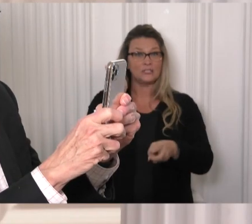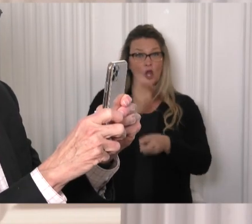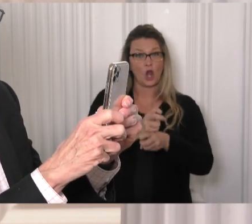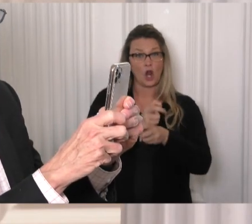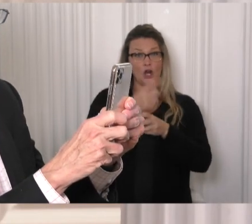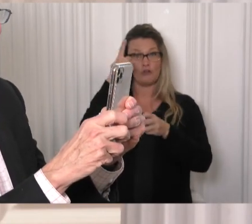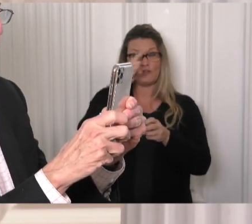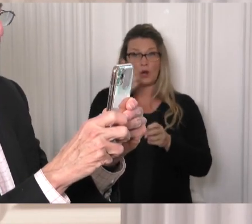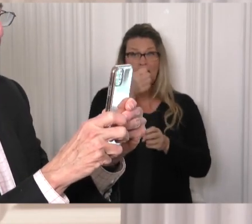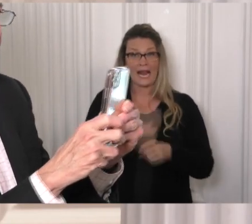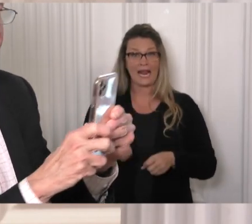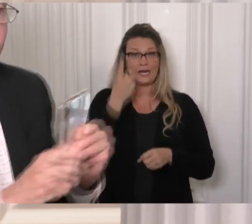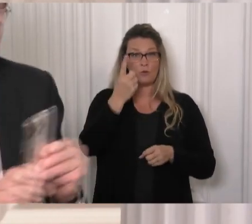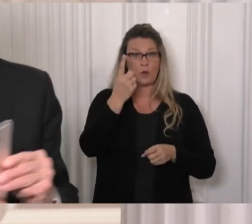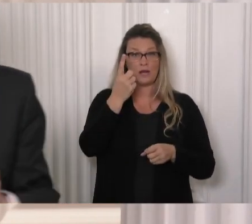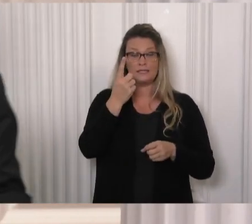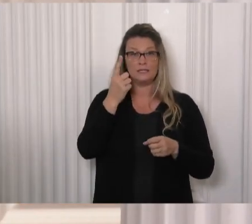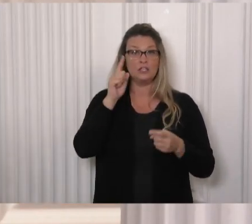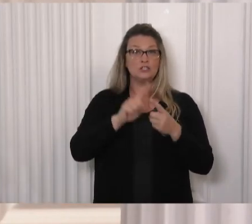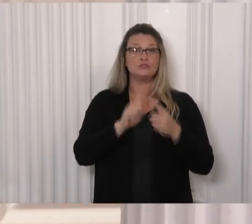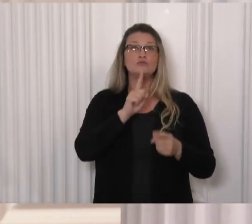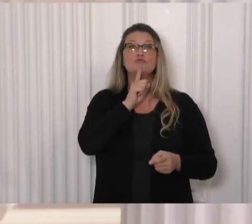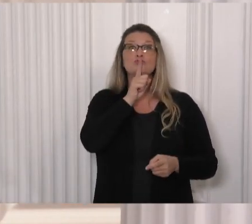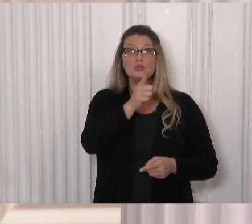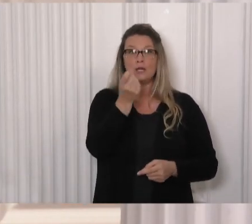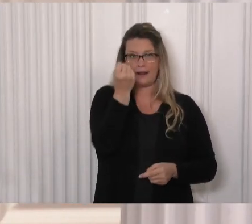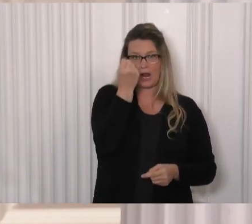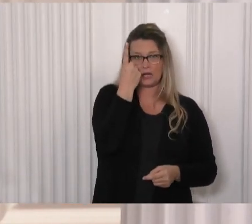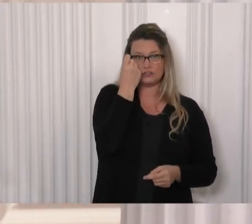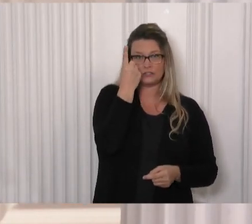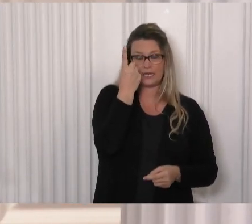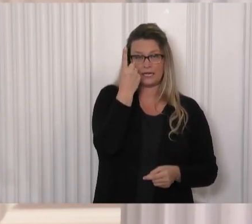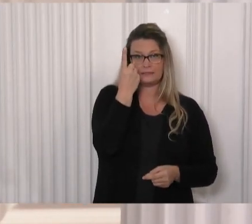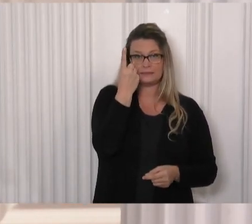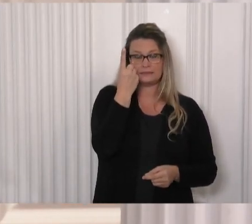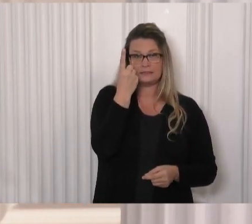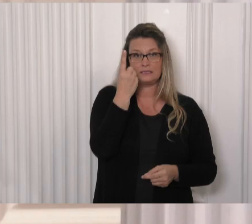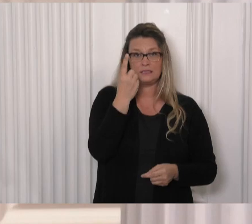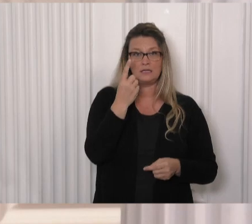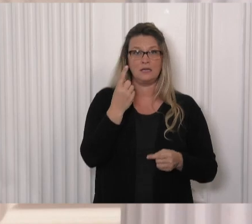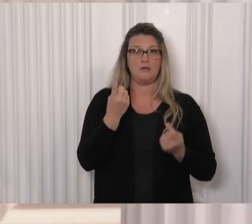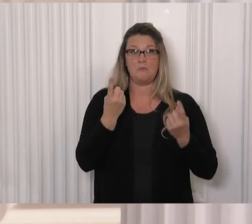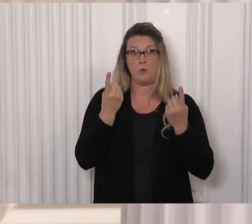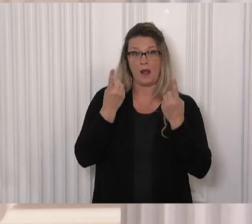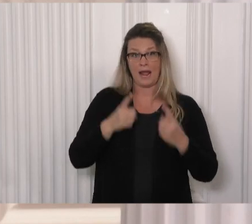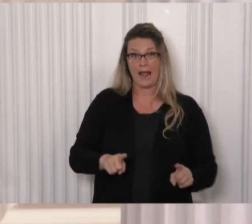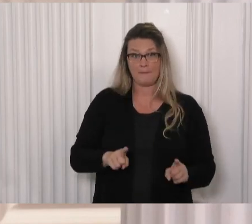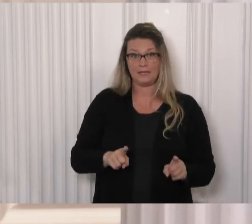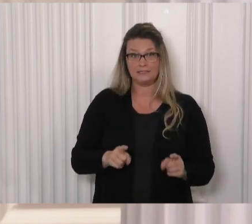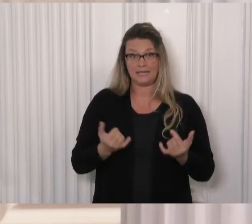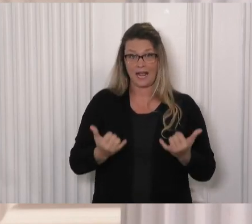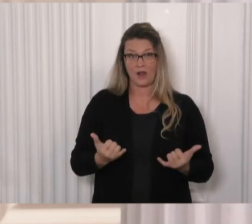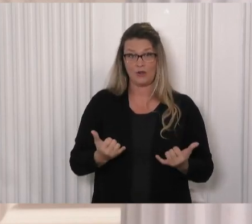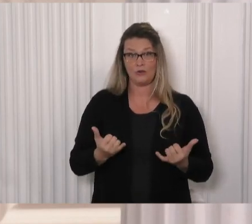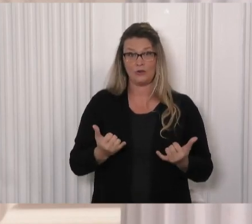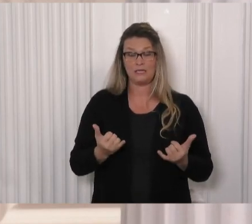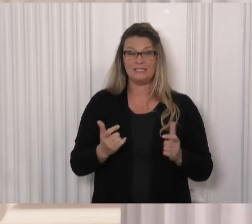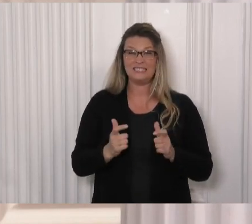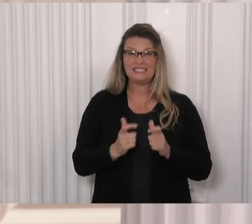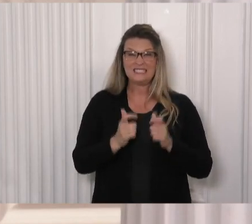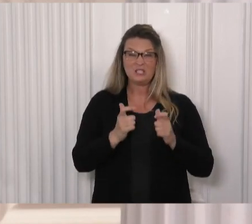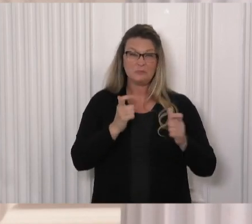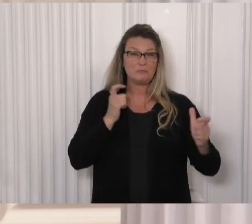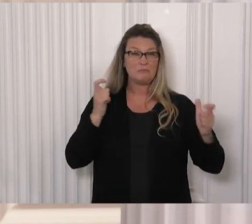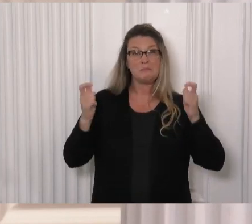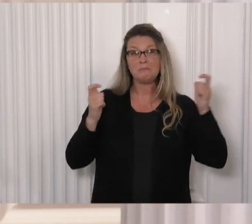of us to get our arms around and truly understand. But really, when it really boils right down to it, it's the biggest event